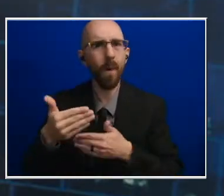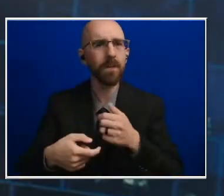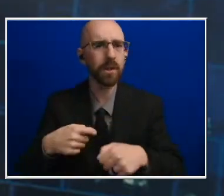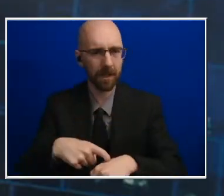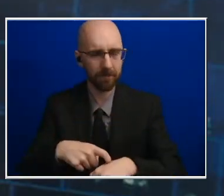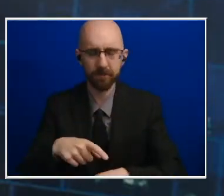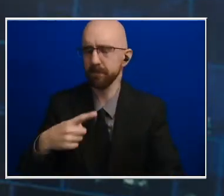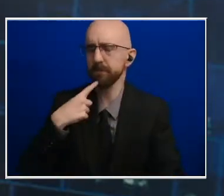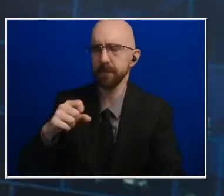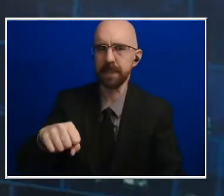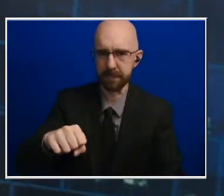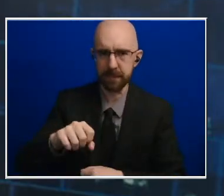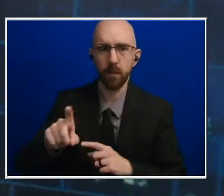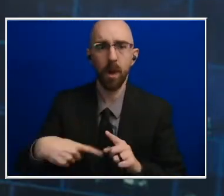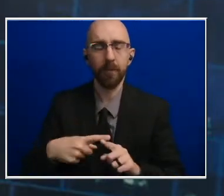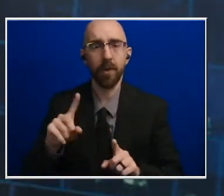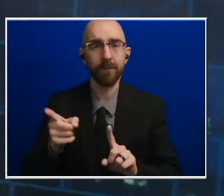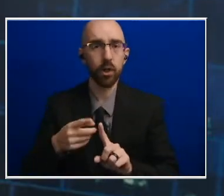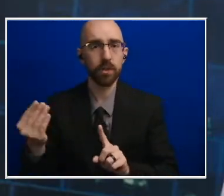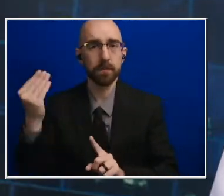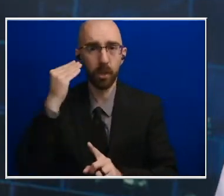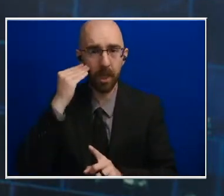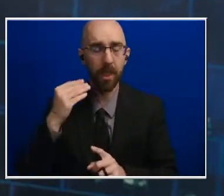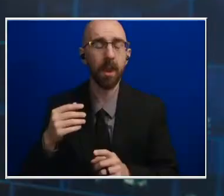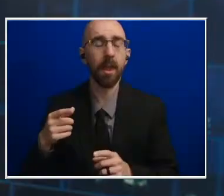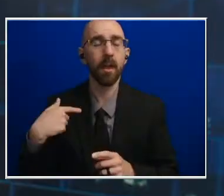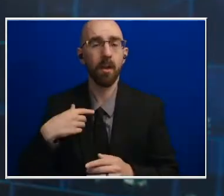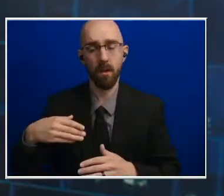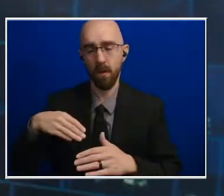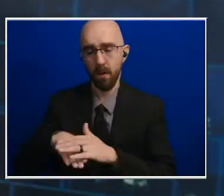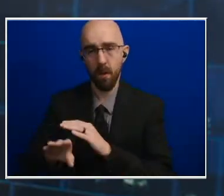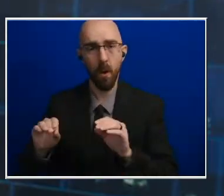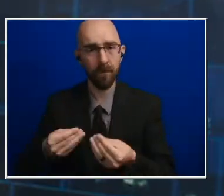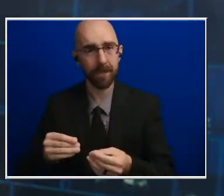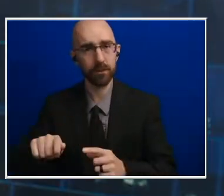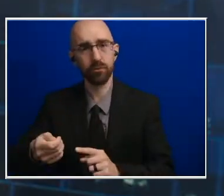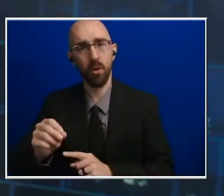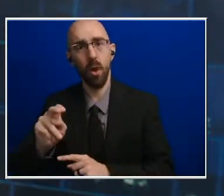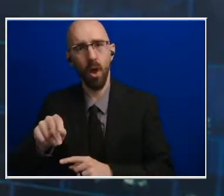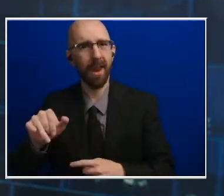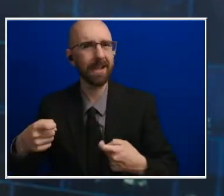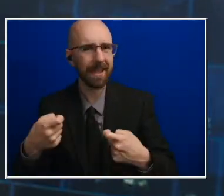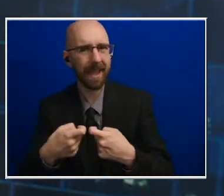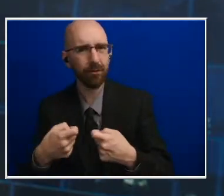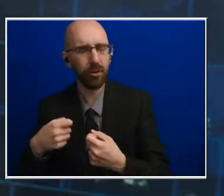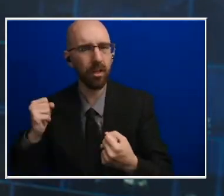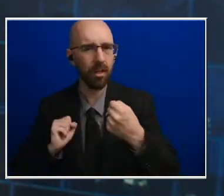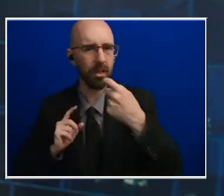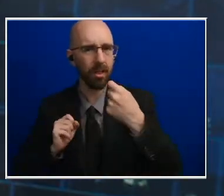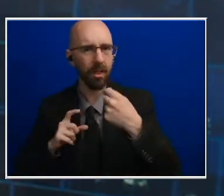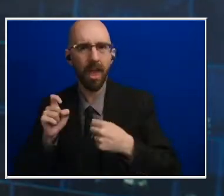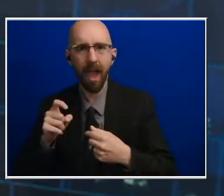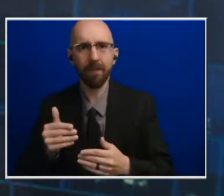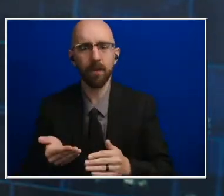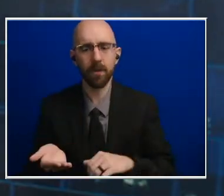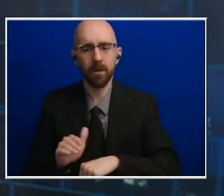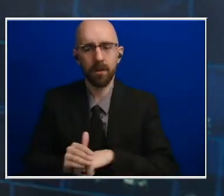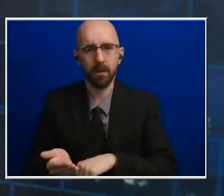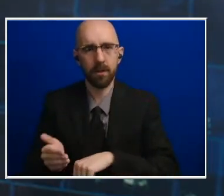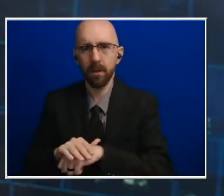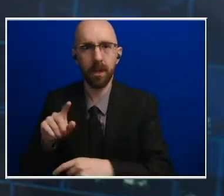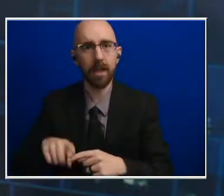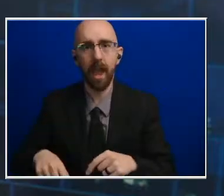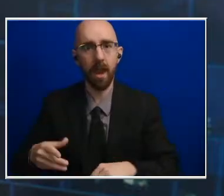then you come into the office and we turn it on, but it's electrical stimulation, so you have to do it gradually. You can't do it full force from the